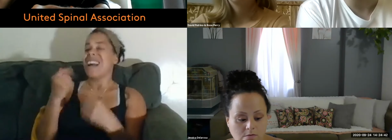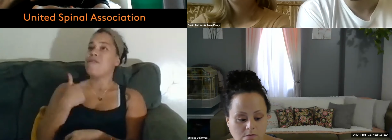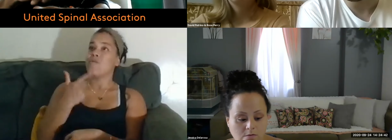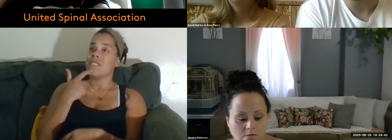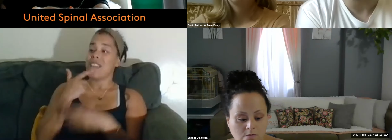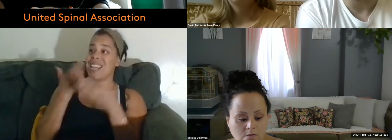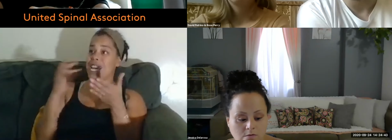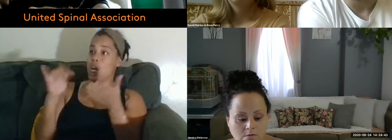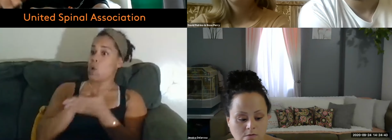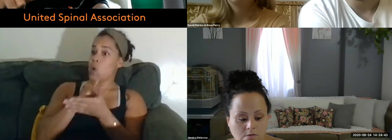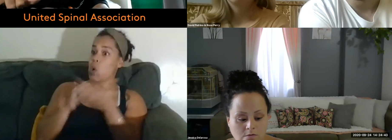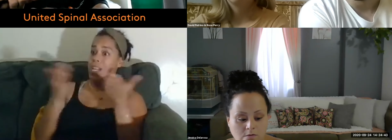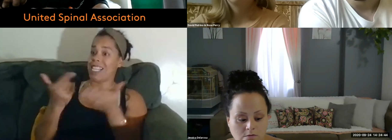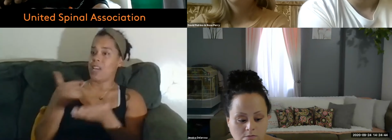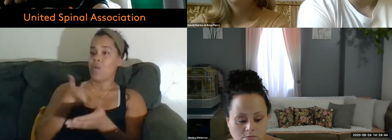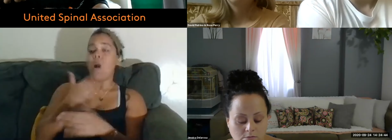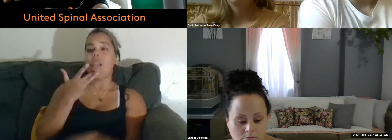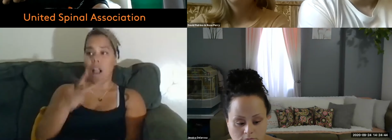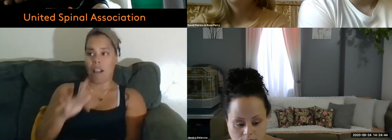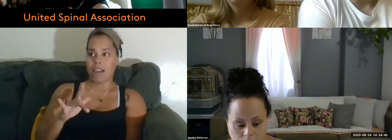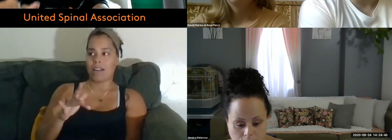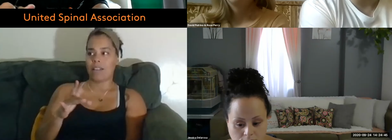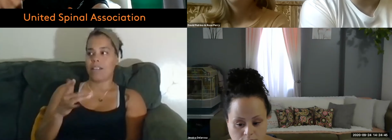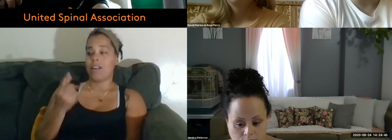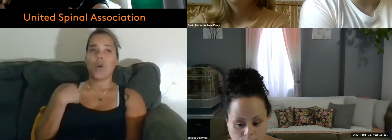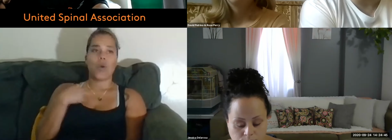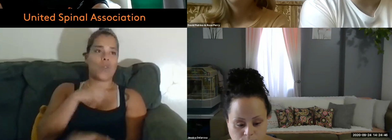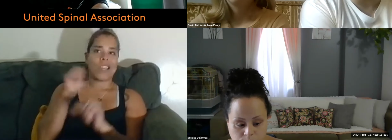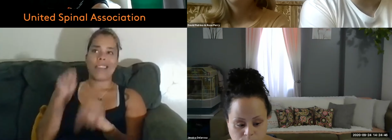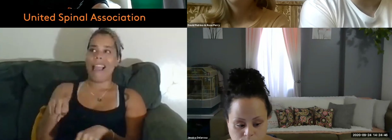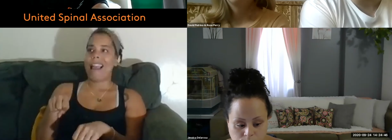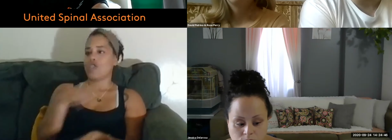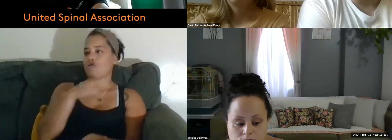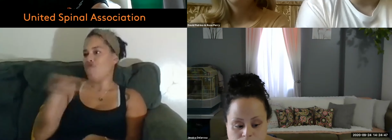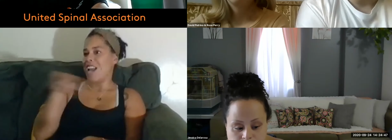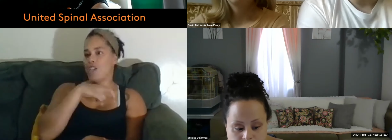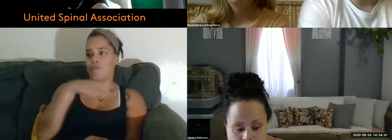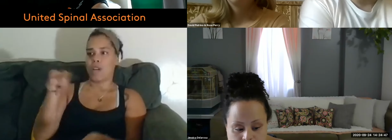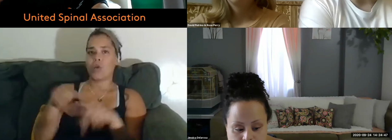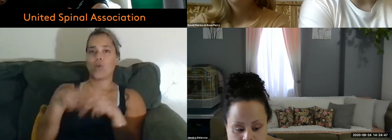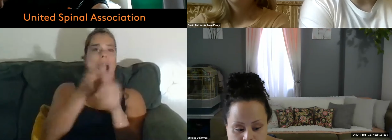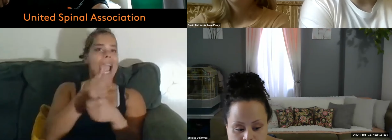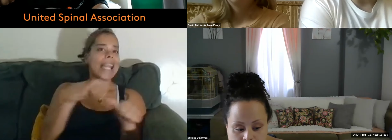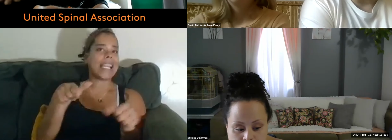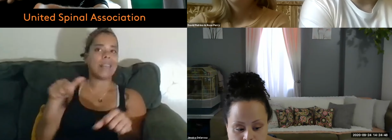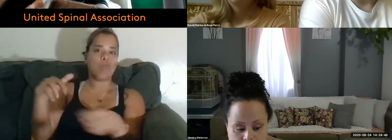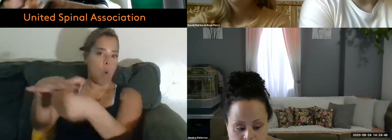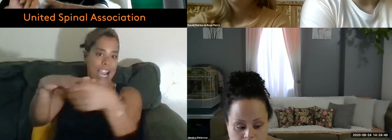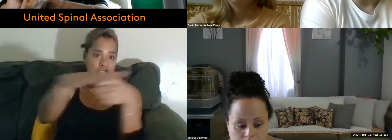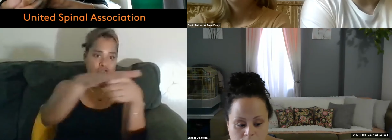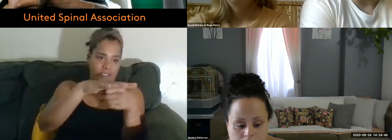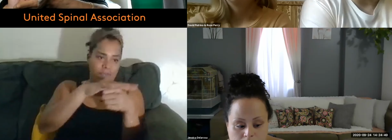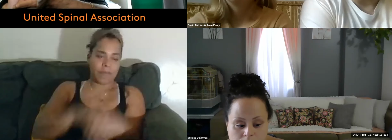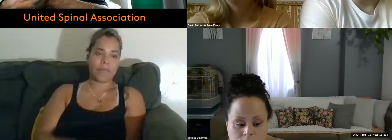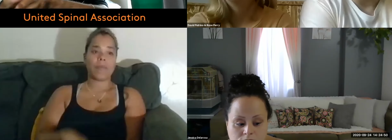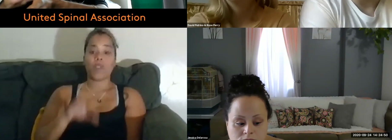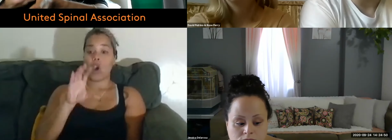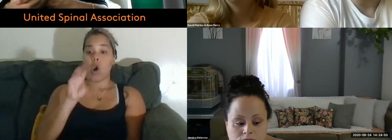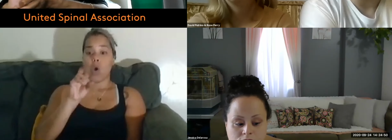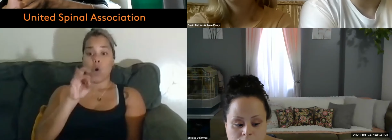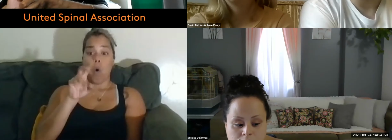We can get transportation from here to any location that we want. COVID showed